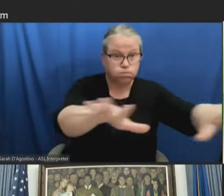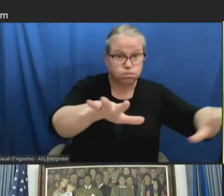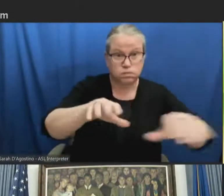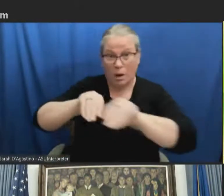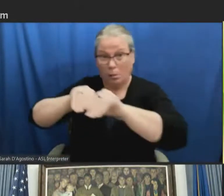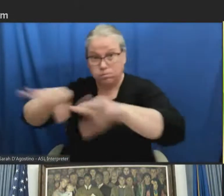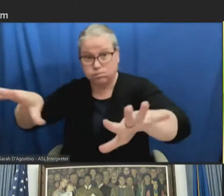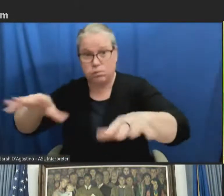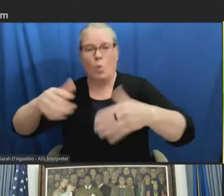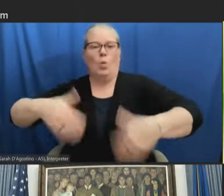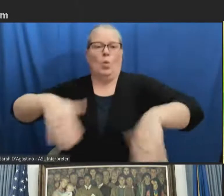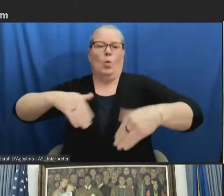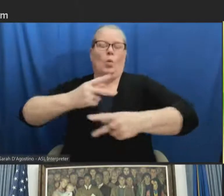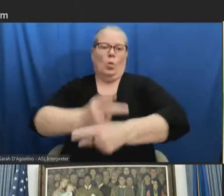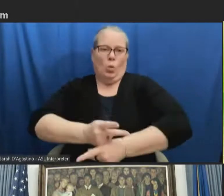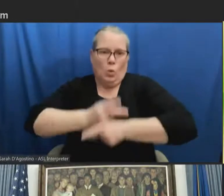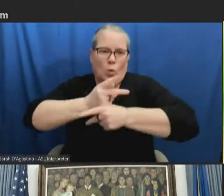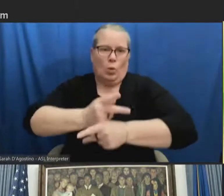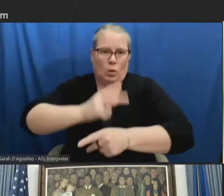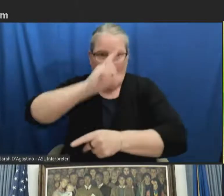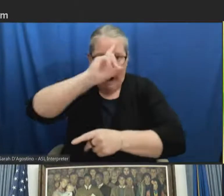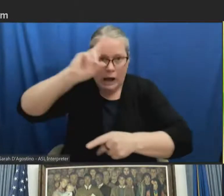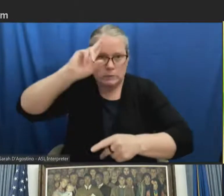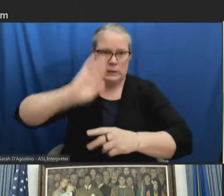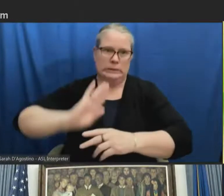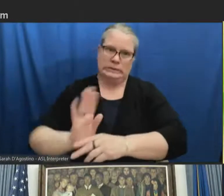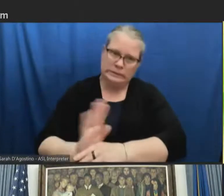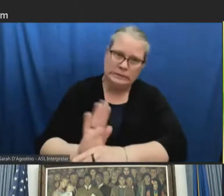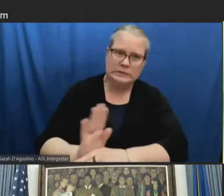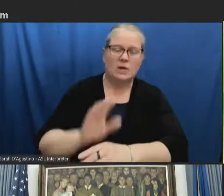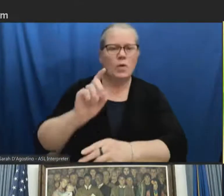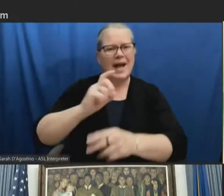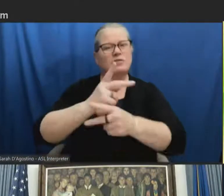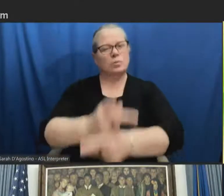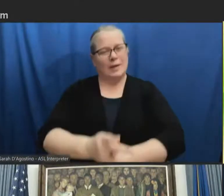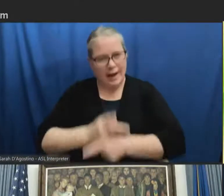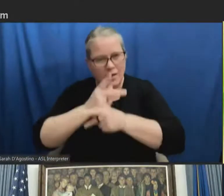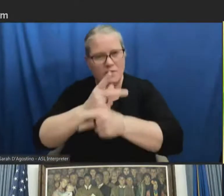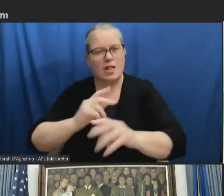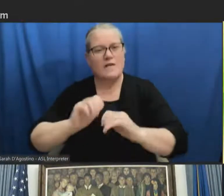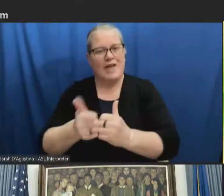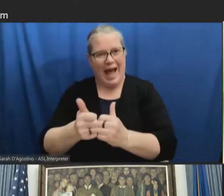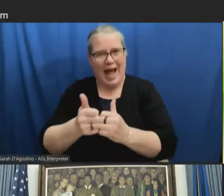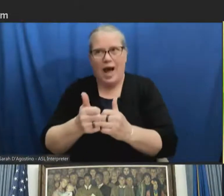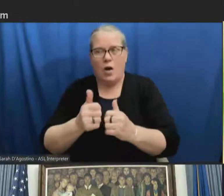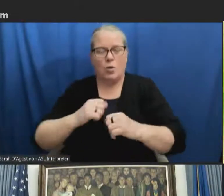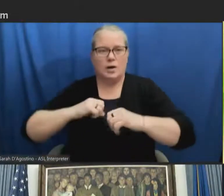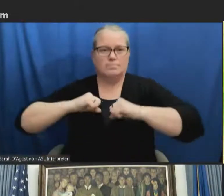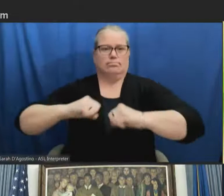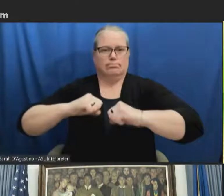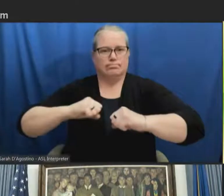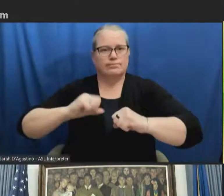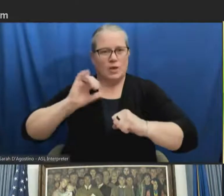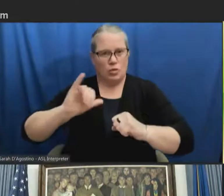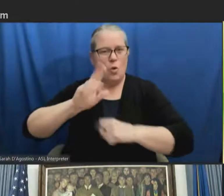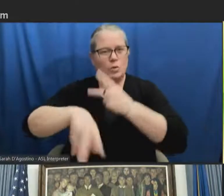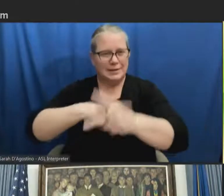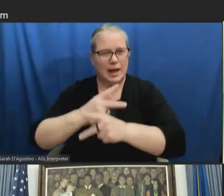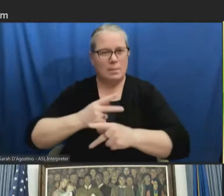forward from a public health standpoint. We're going to have to be much more vigilant about the spread of respiratory pathogens in the wintertime than we've been in the